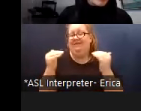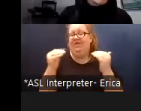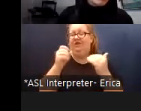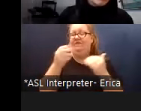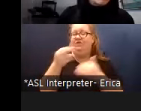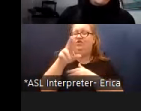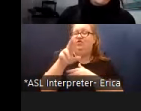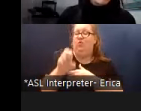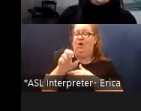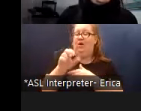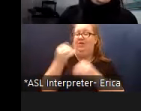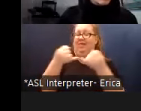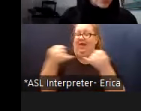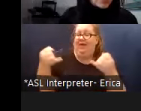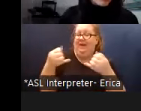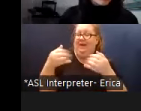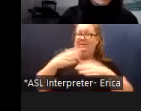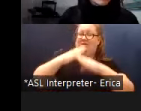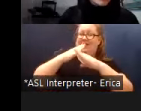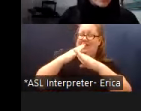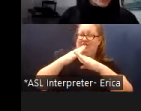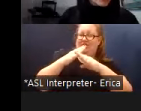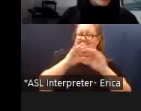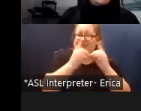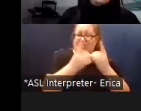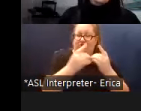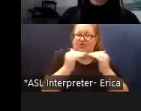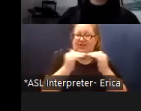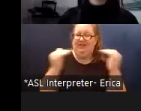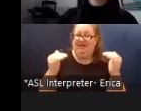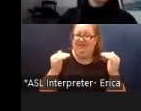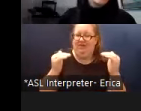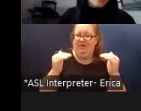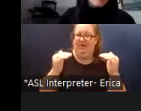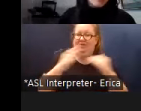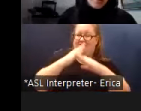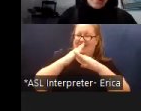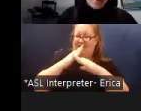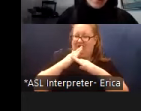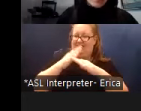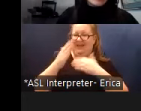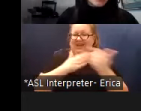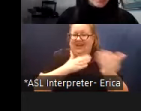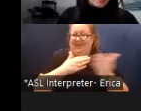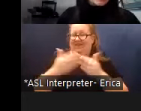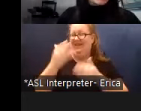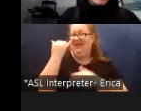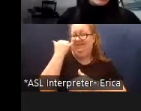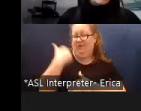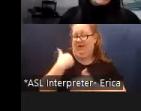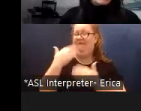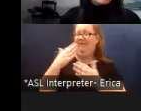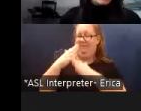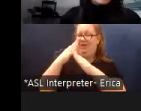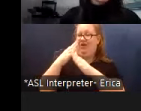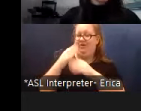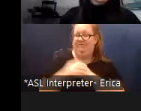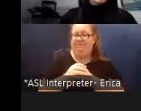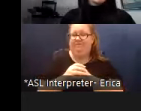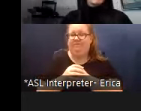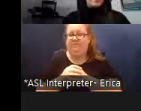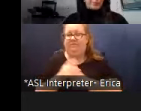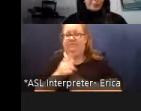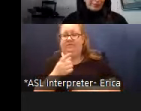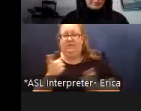shoreline protection, district level protection, even if you have a barrier. Yeah. That's for